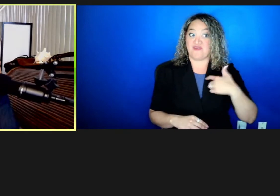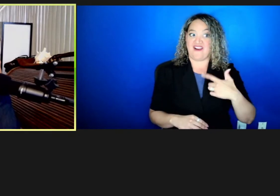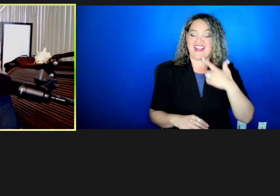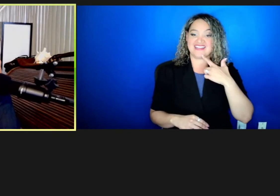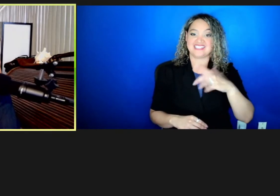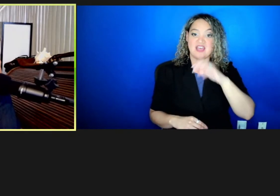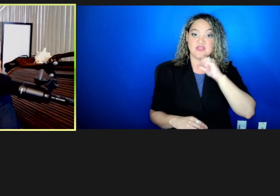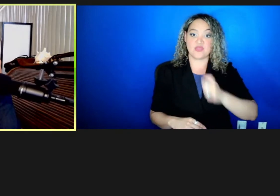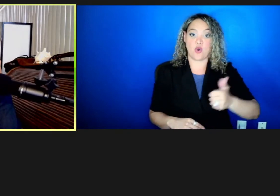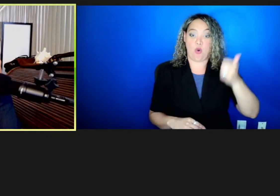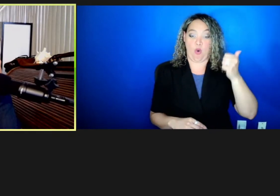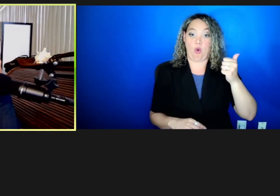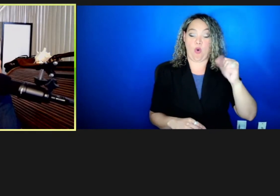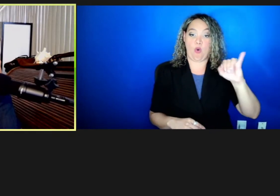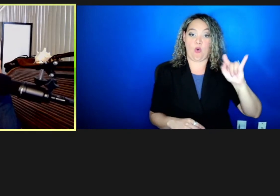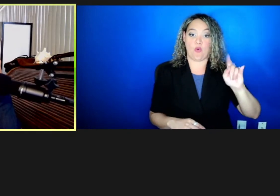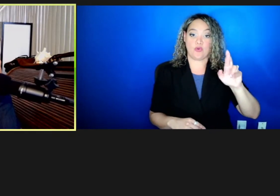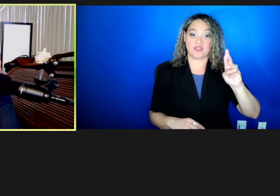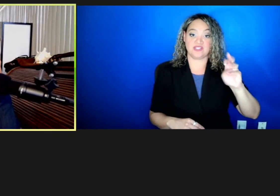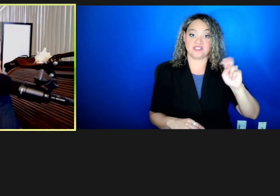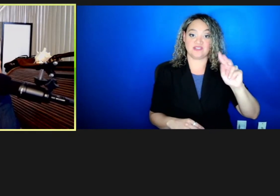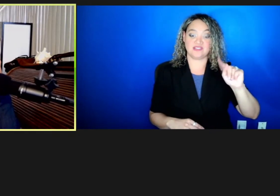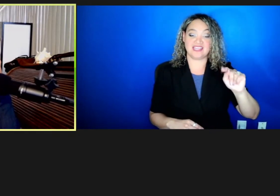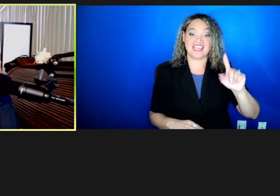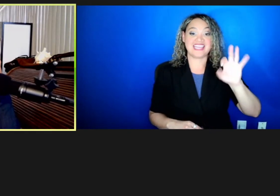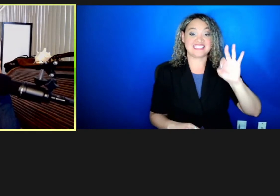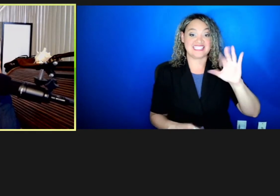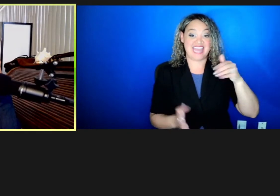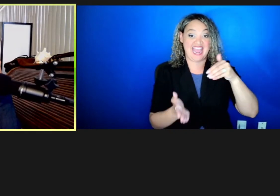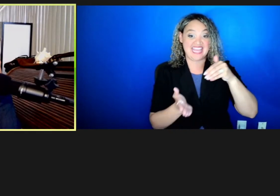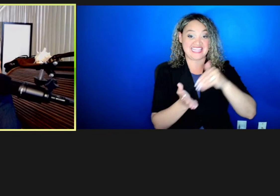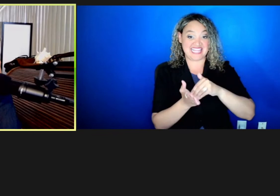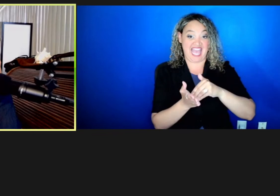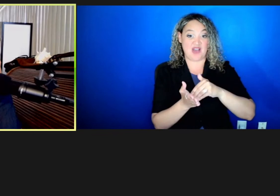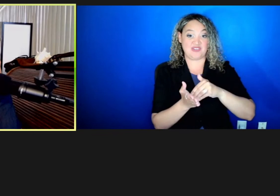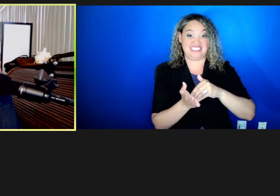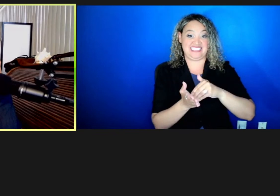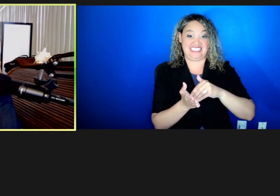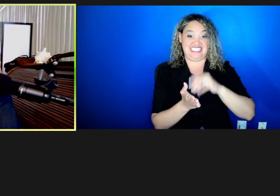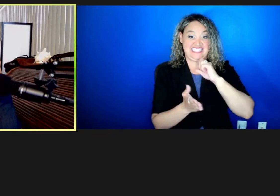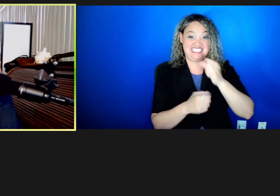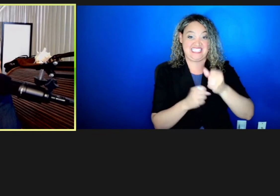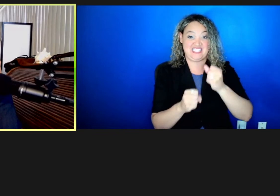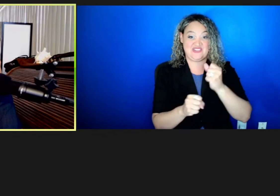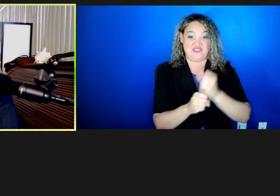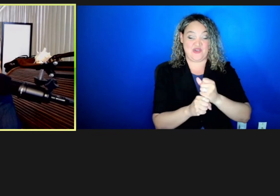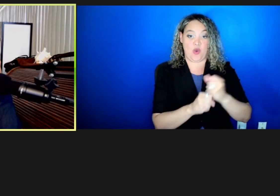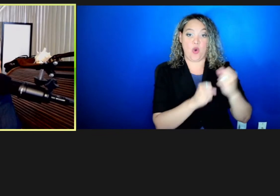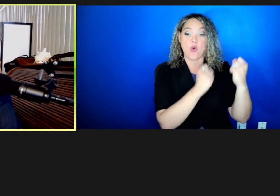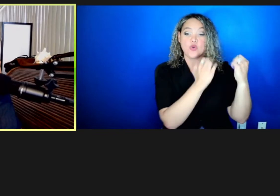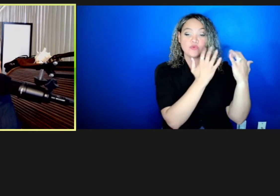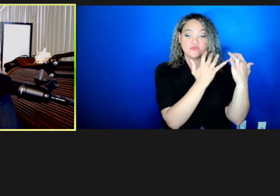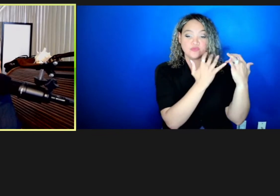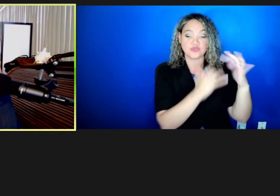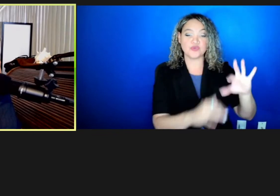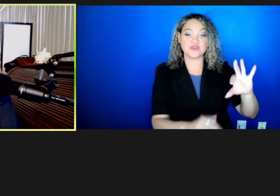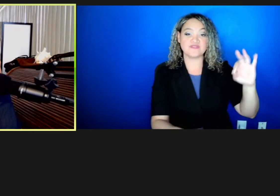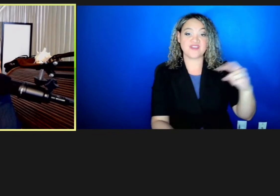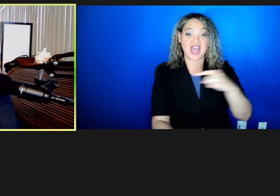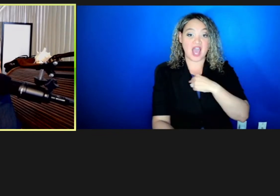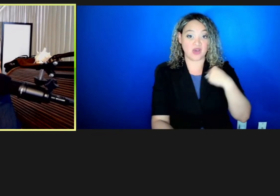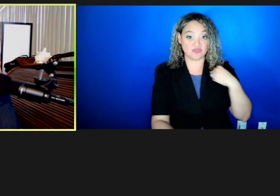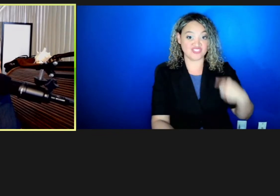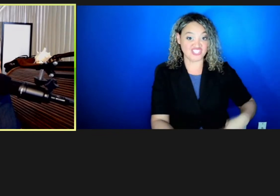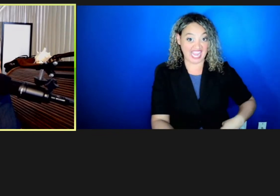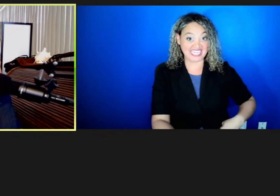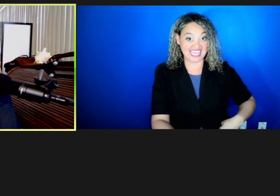is a 9,000-year-old bird bone flute in China that was found in an archaeological dig in